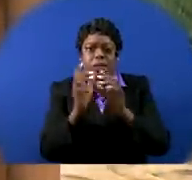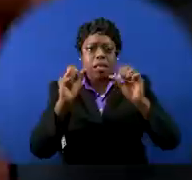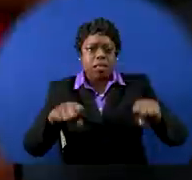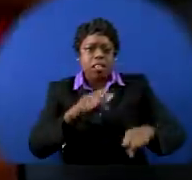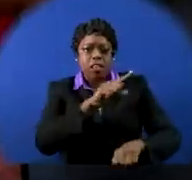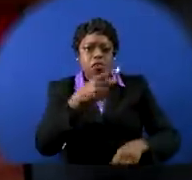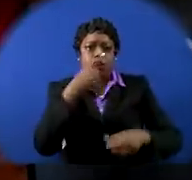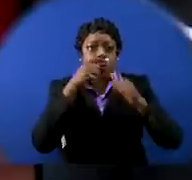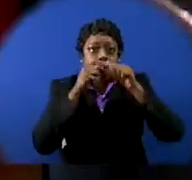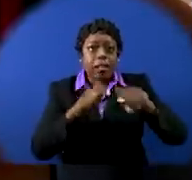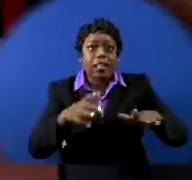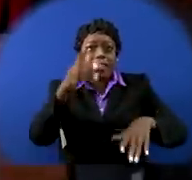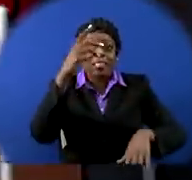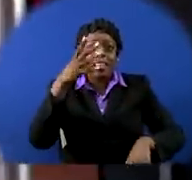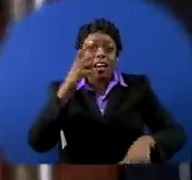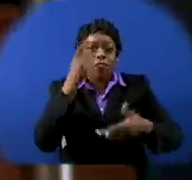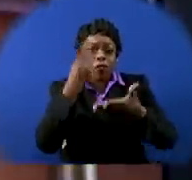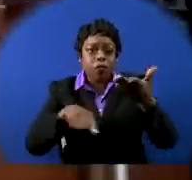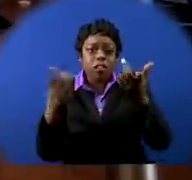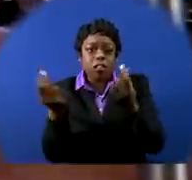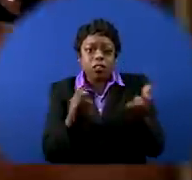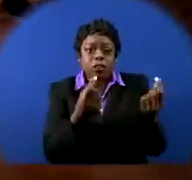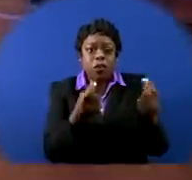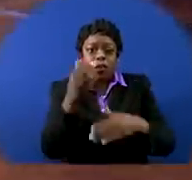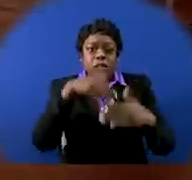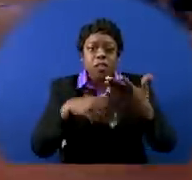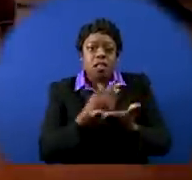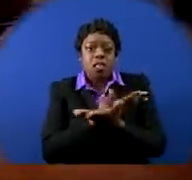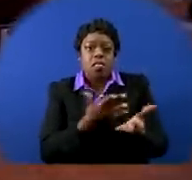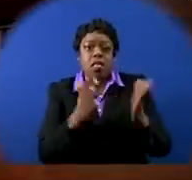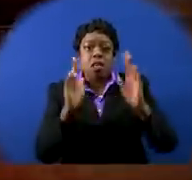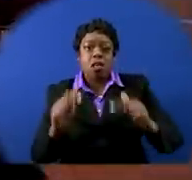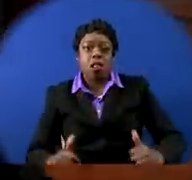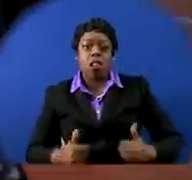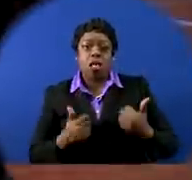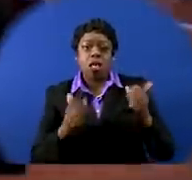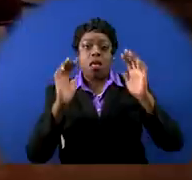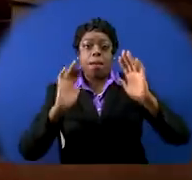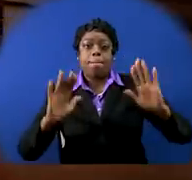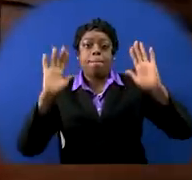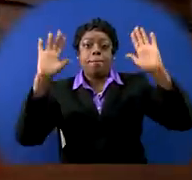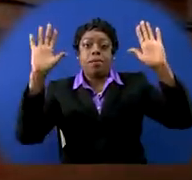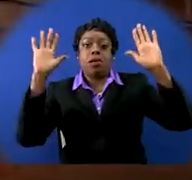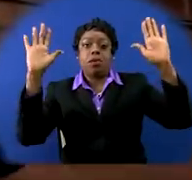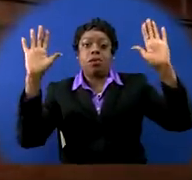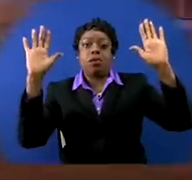what he's doing in her life, their life? Miracle!